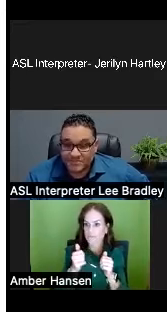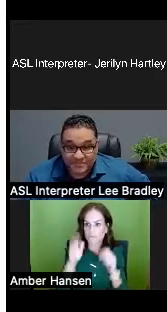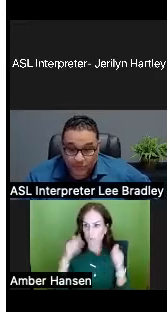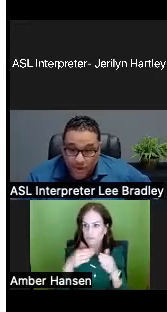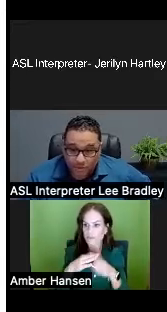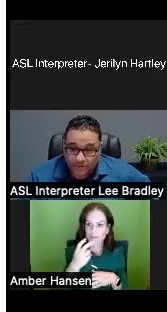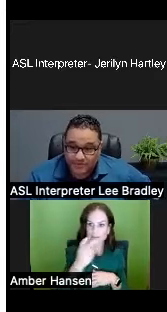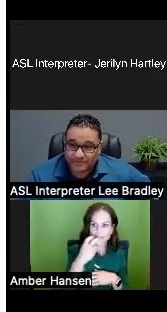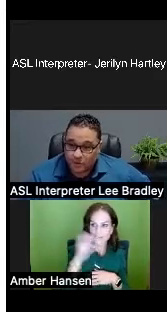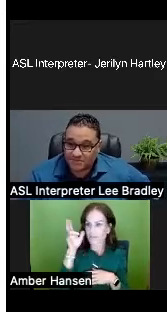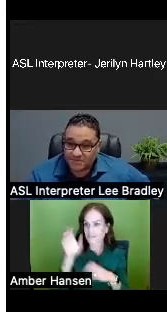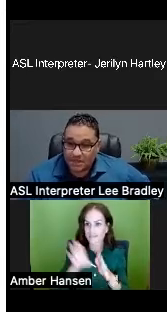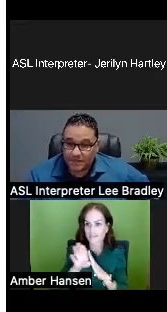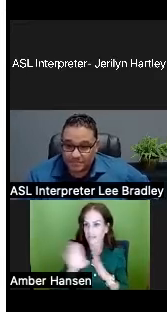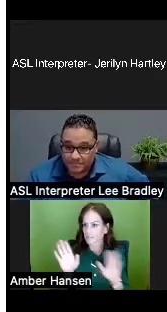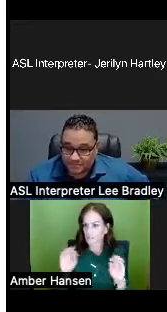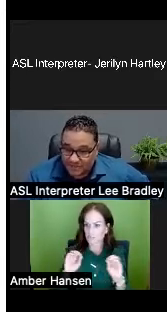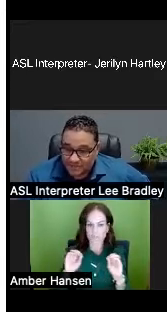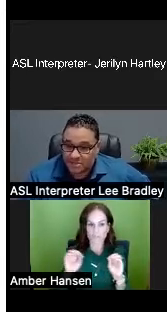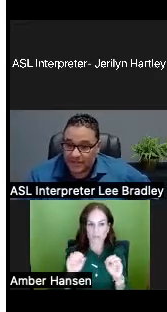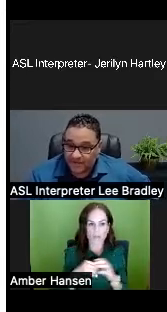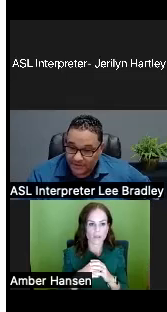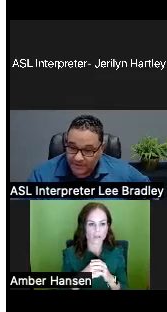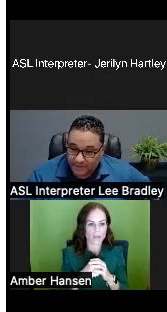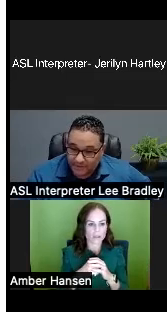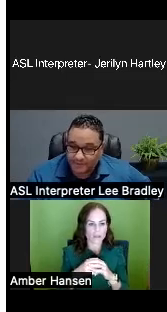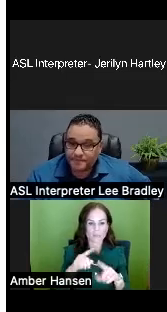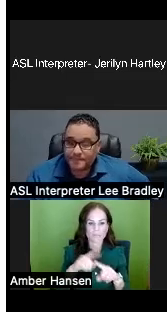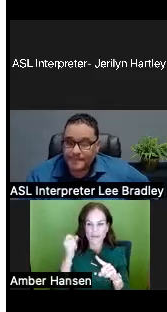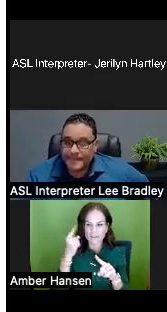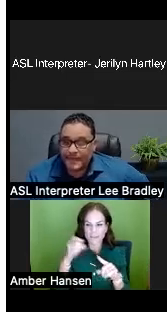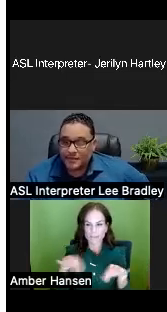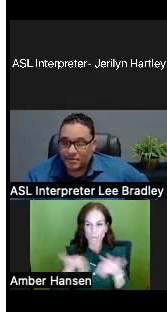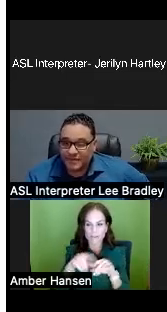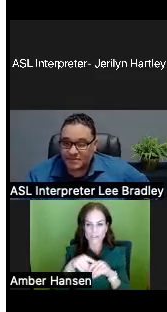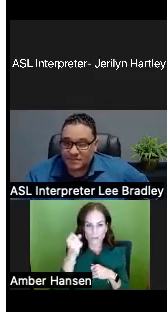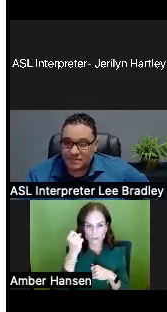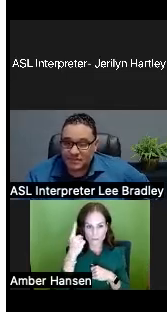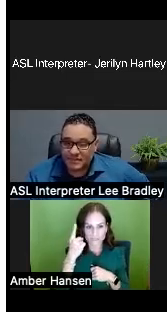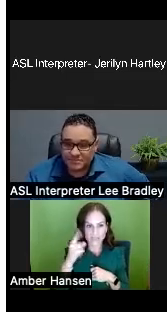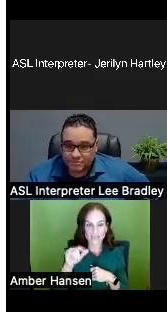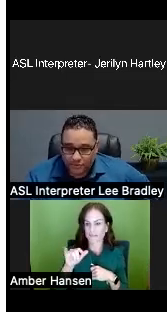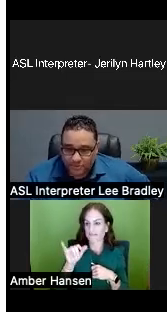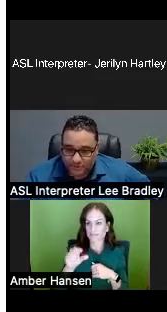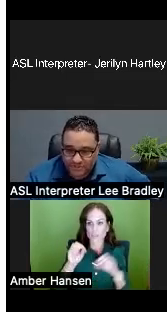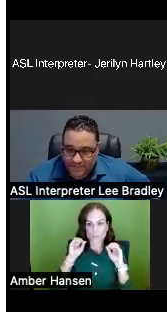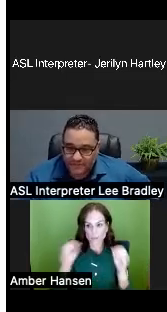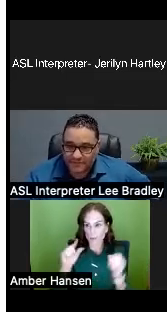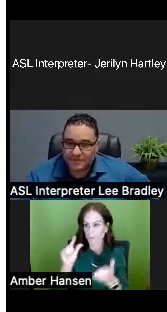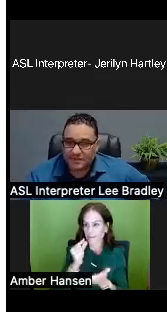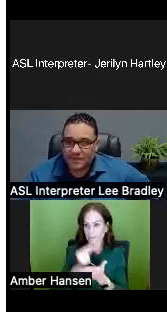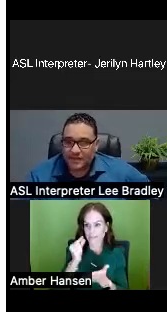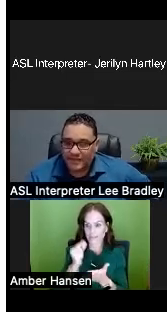There's nothing wrong with focusing on speech and hearing development, but it's important to